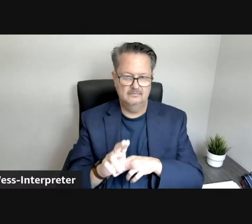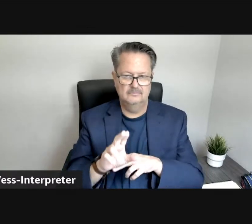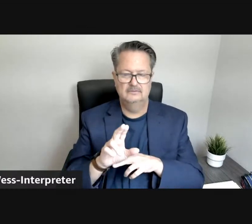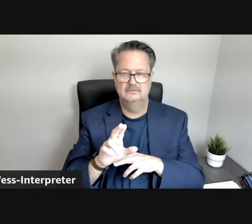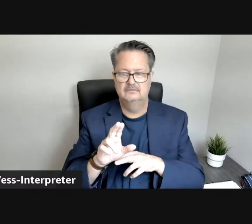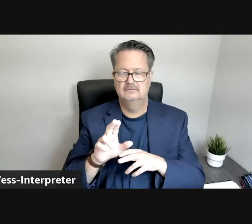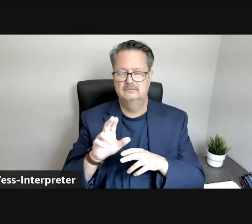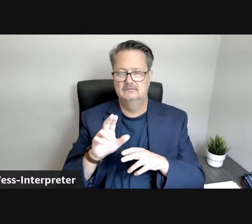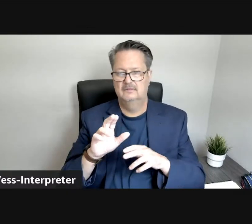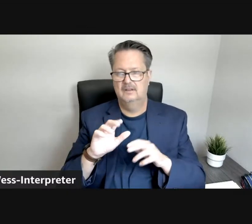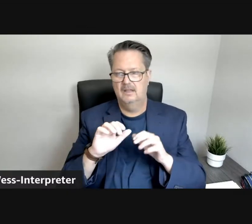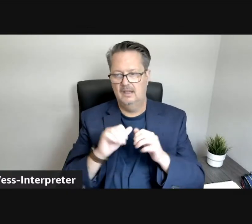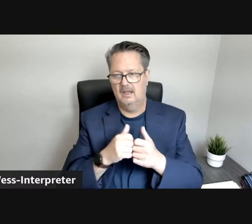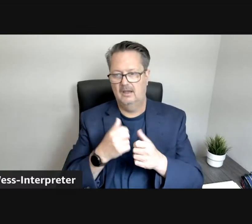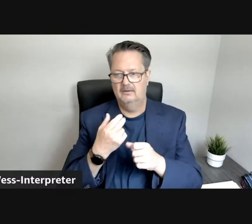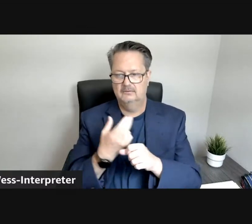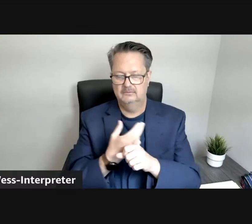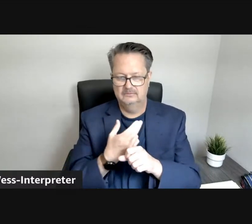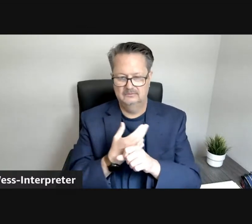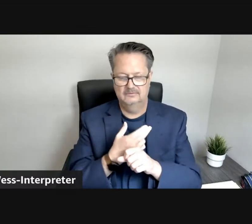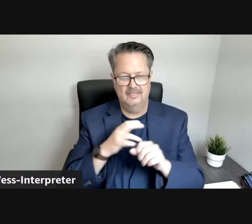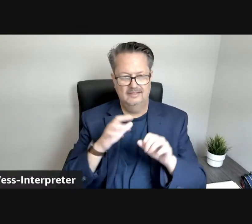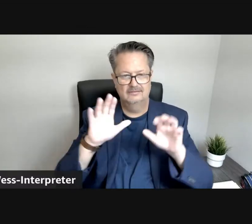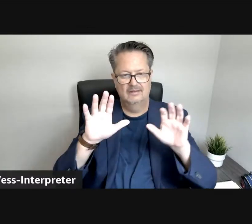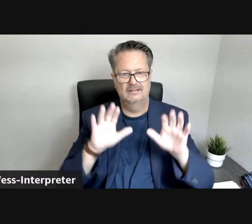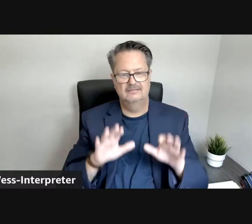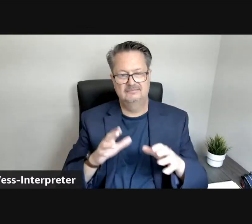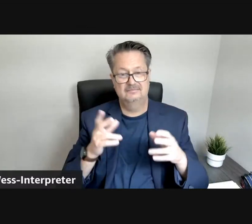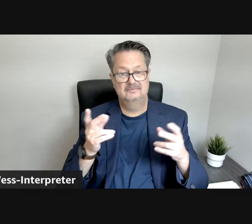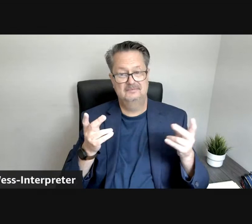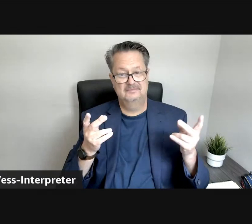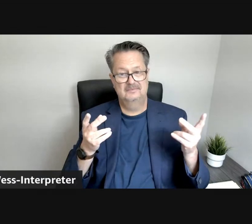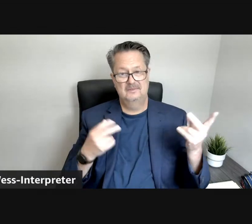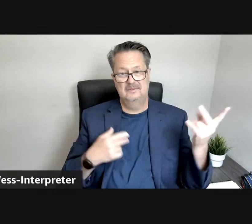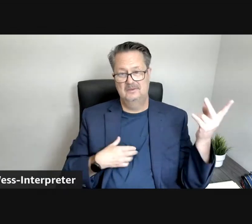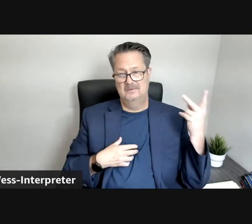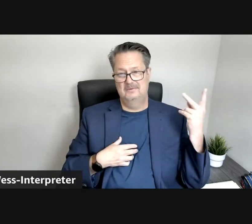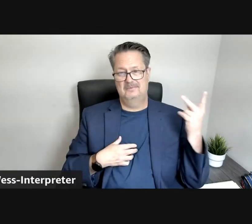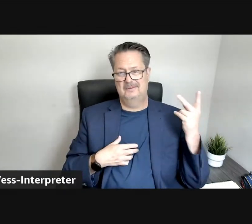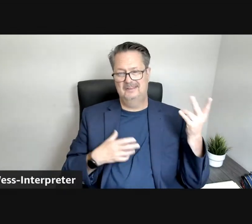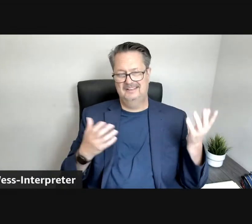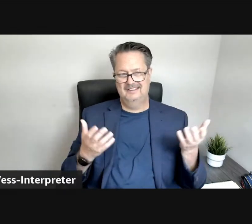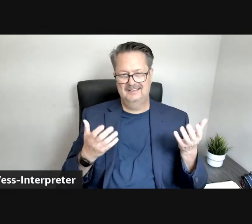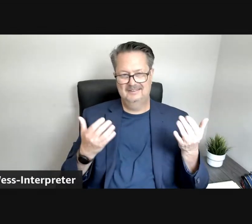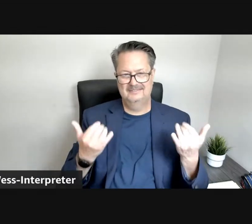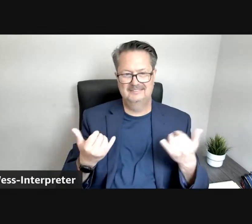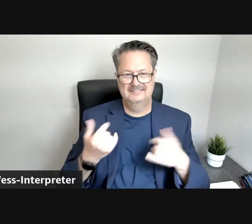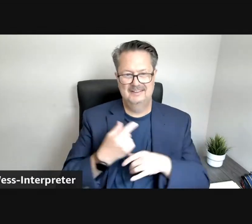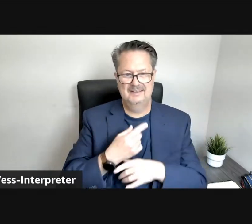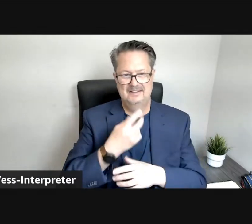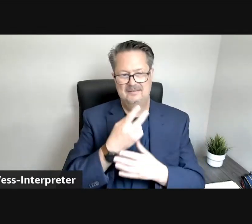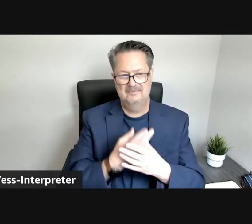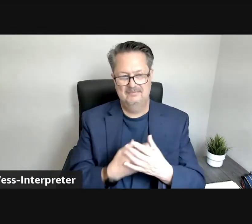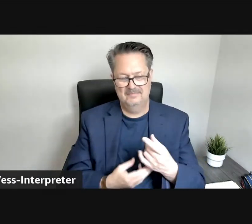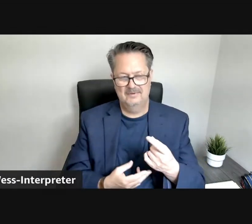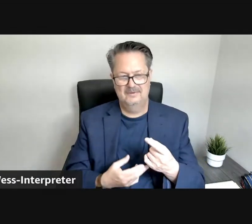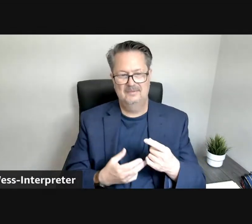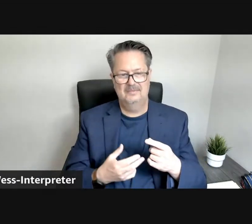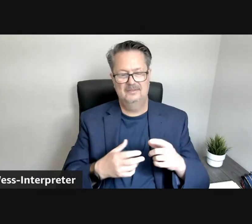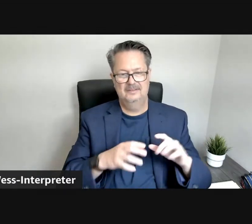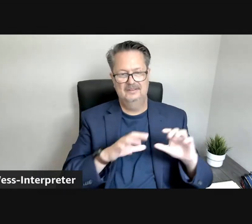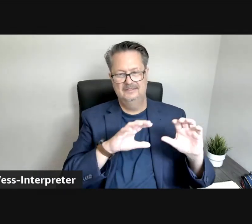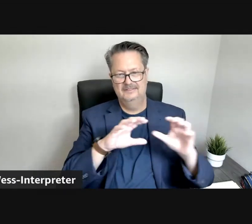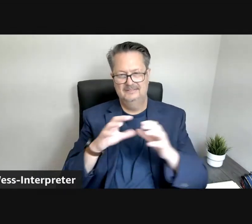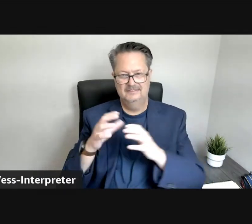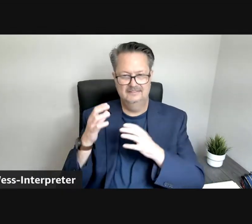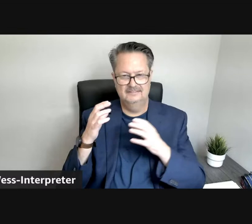within their systems. That's awesome. And we are here today because both networking and containers